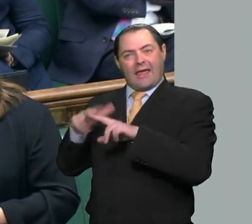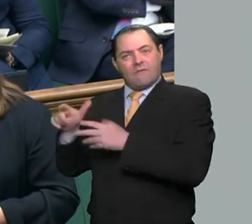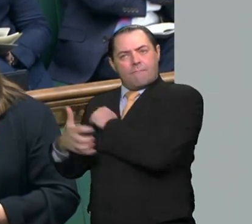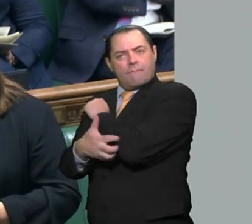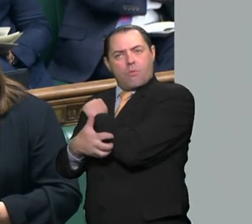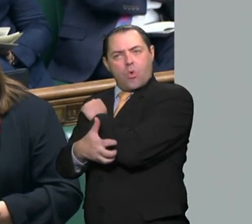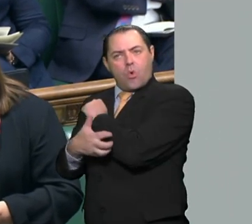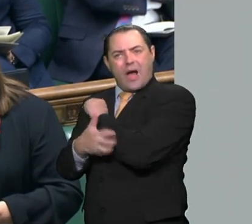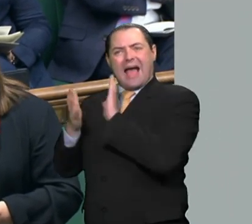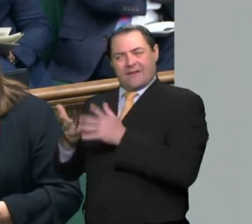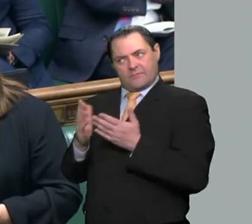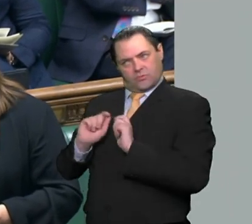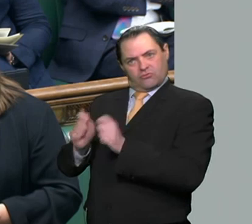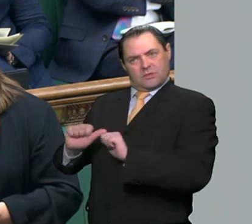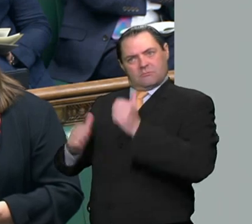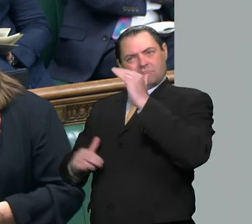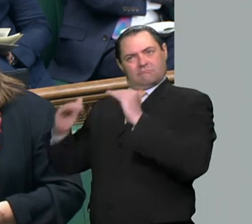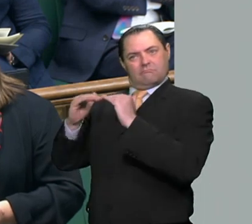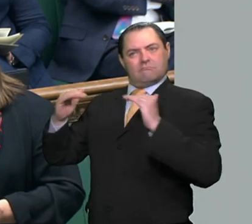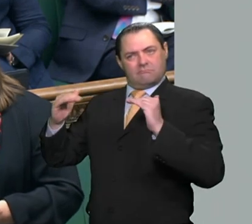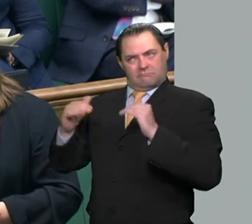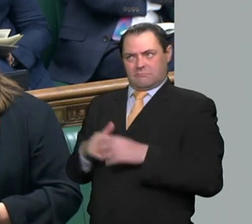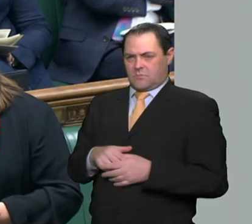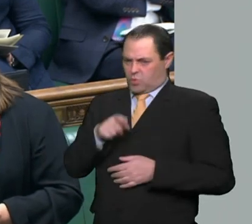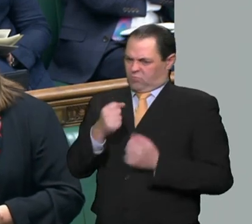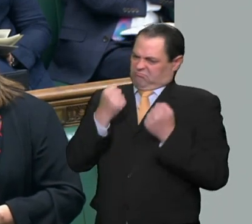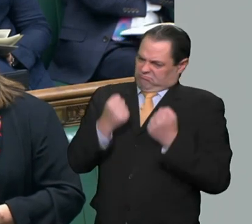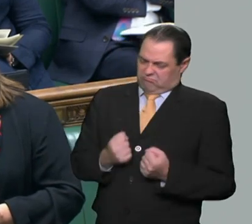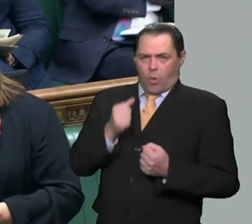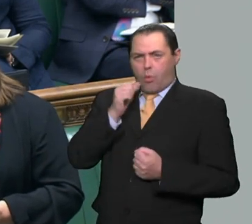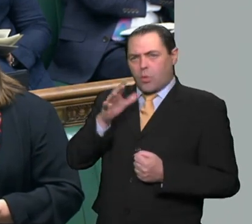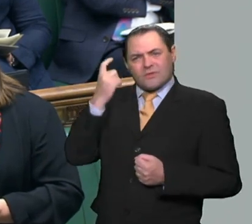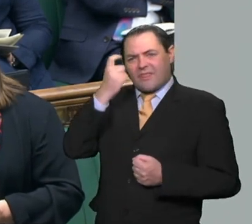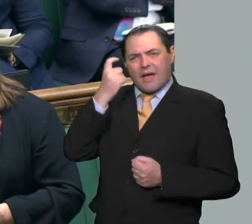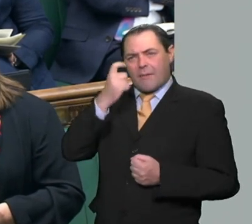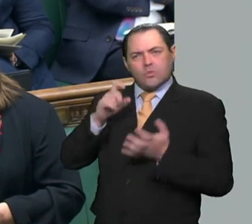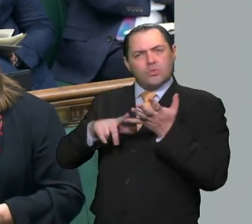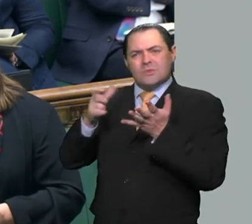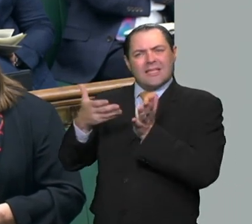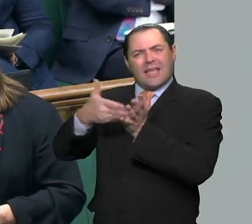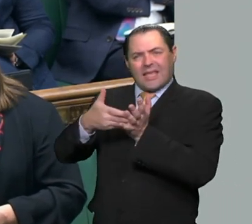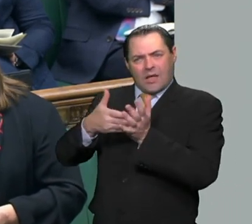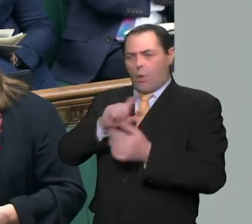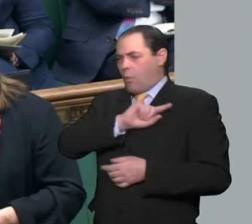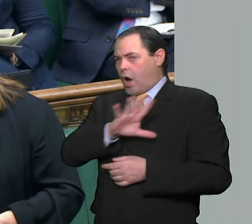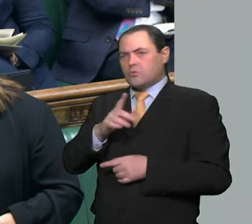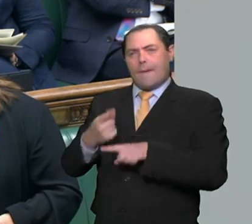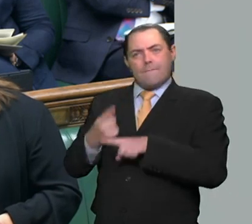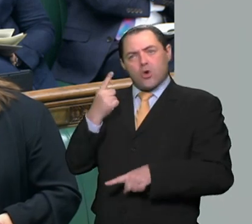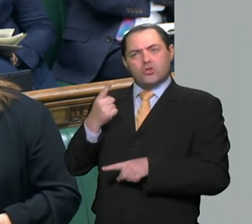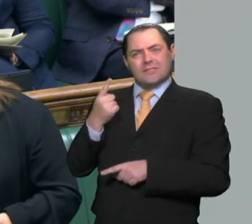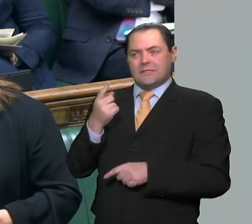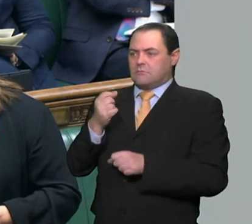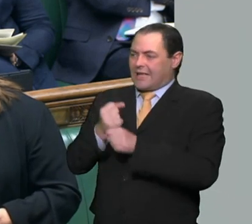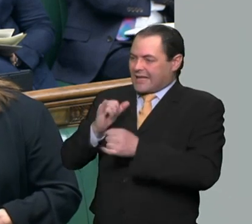can the Deputy Prime Minister explain why he's stubbornly refusing to consider introducing an emergency energy payment that would help